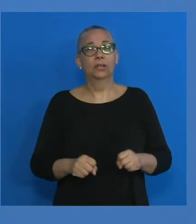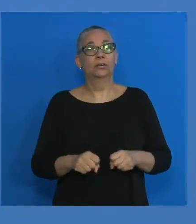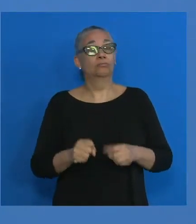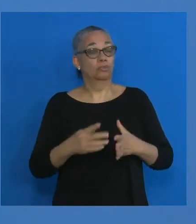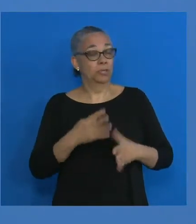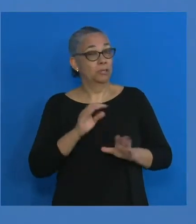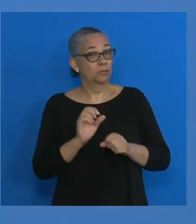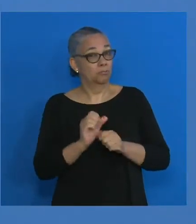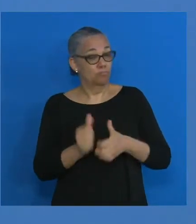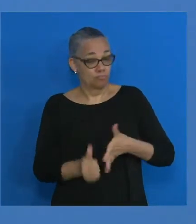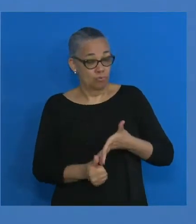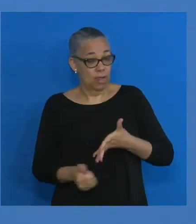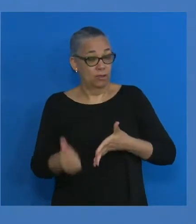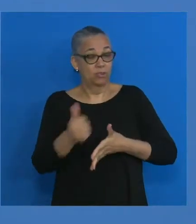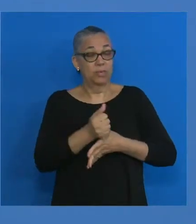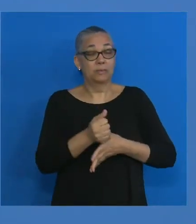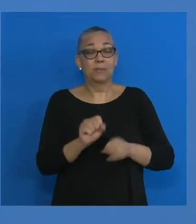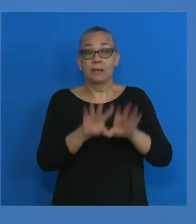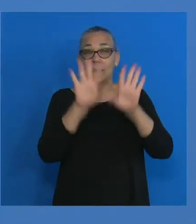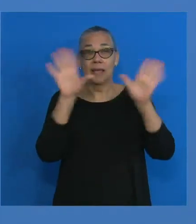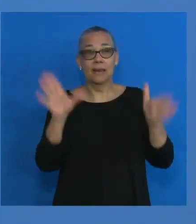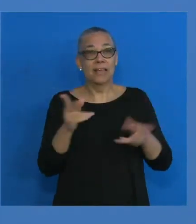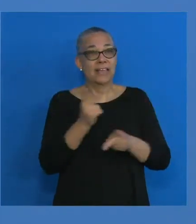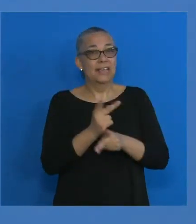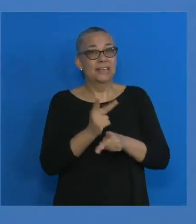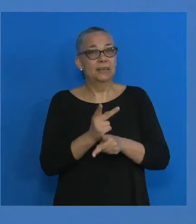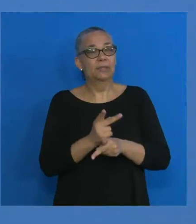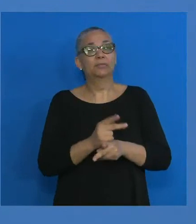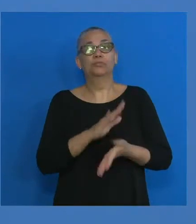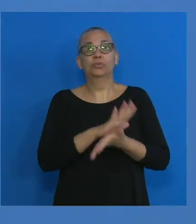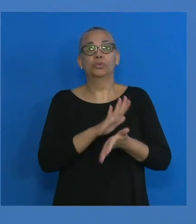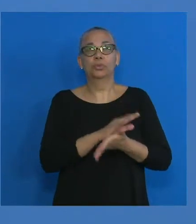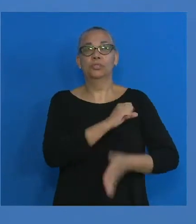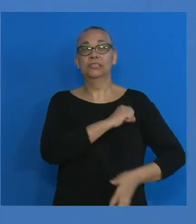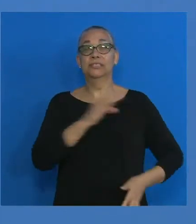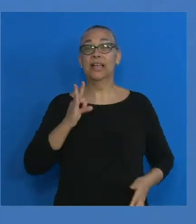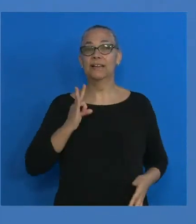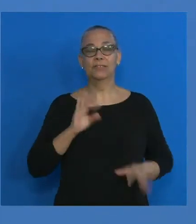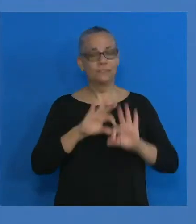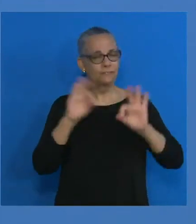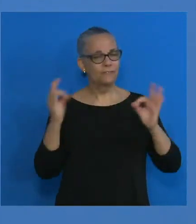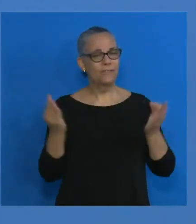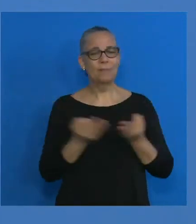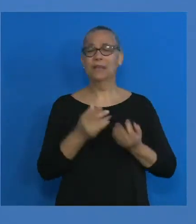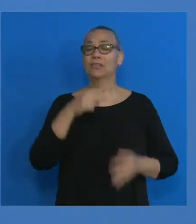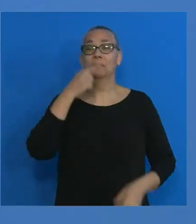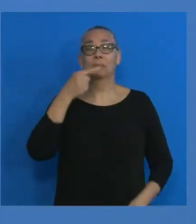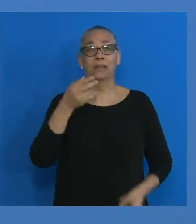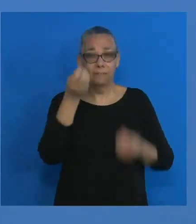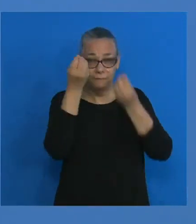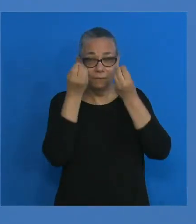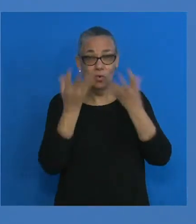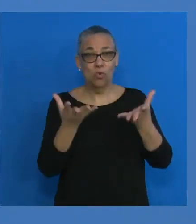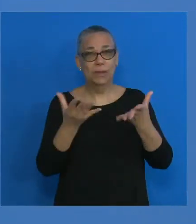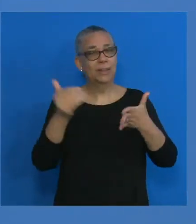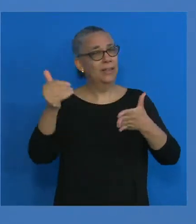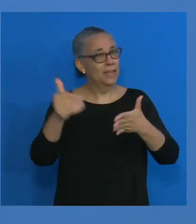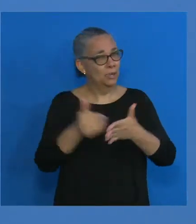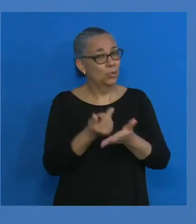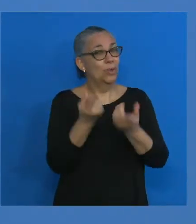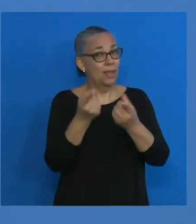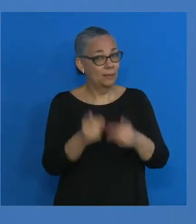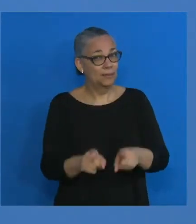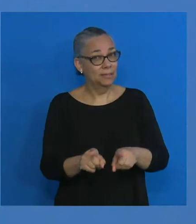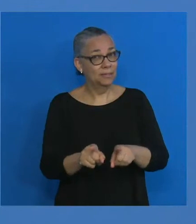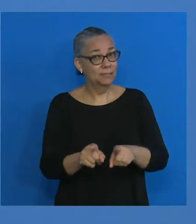transparent, to keep our school staff, families, and the public abreast of any new developments.